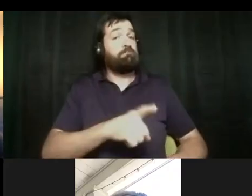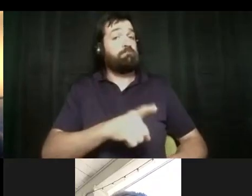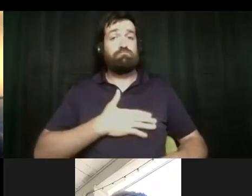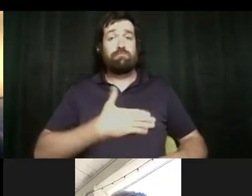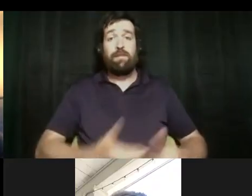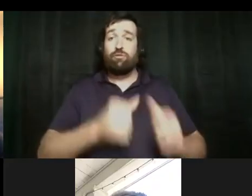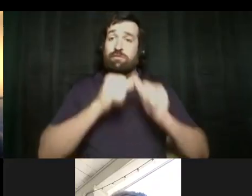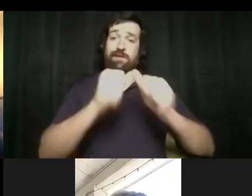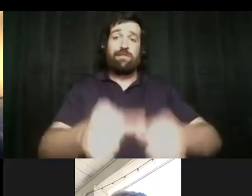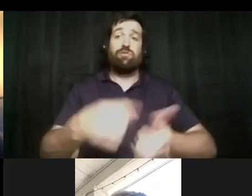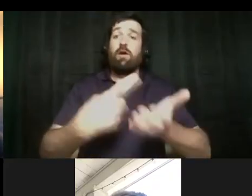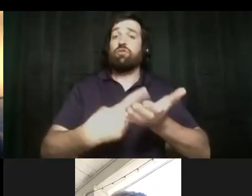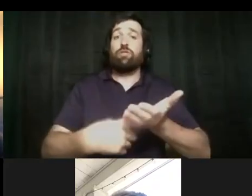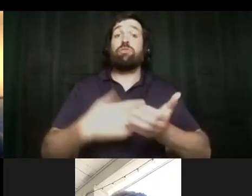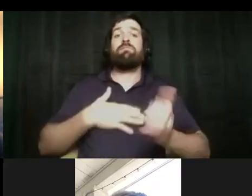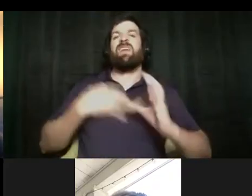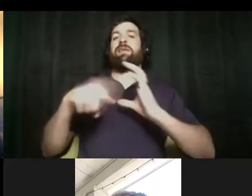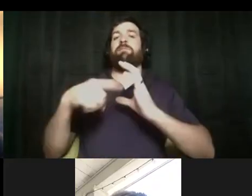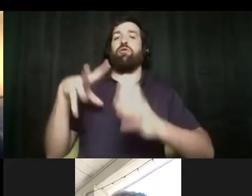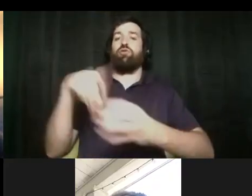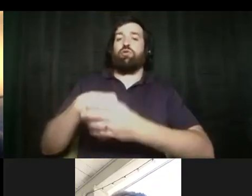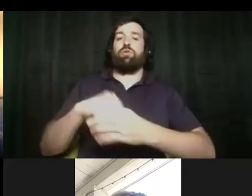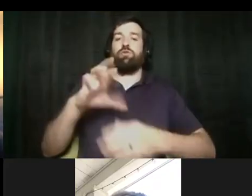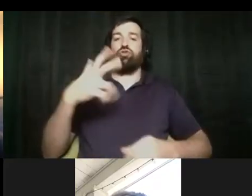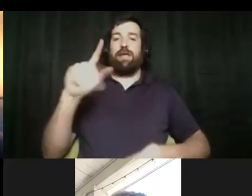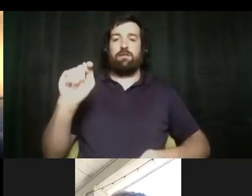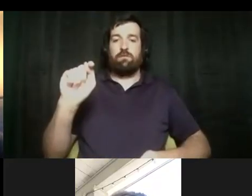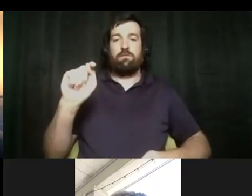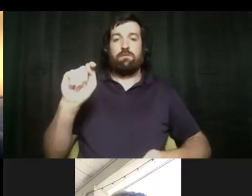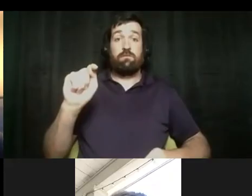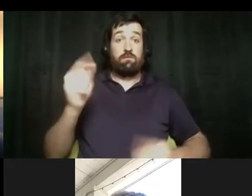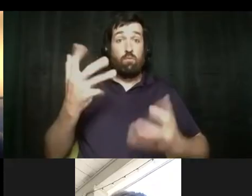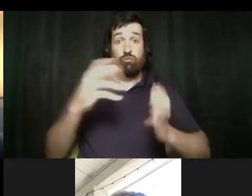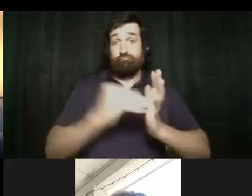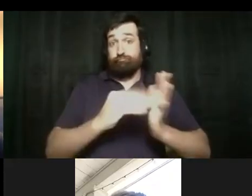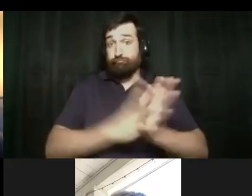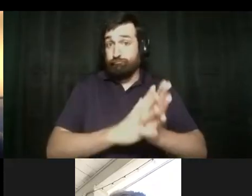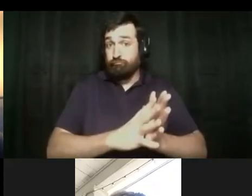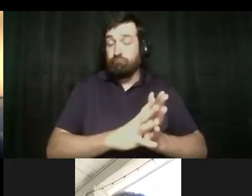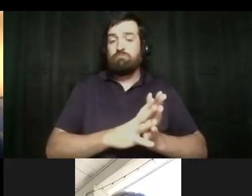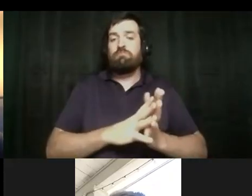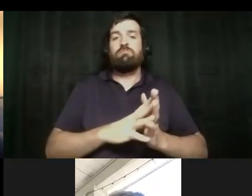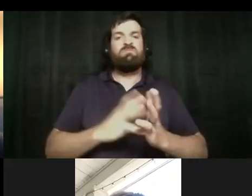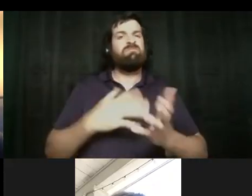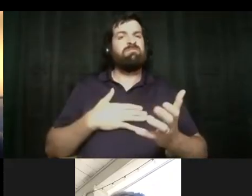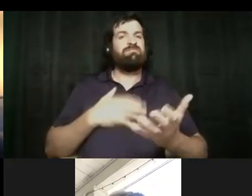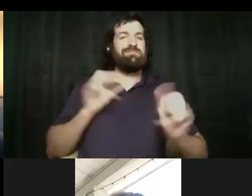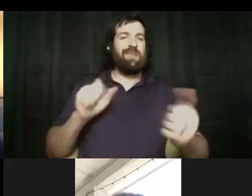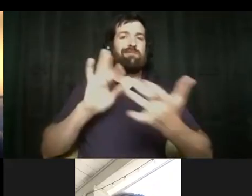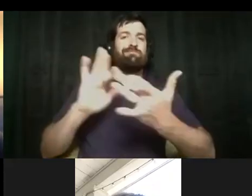continue the conversation. My email is in the chat. So if you'd like to take that down, let's stay in touch.